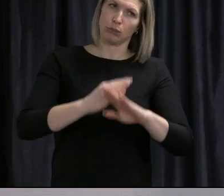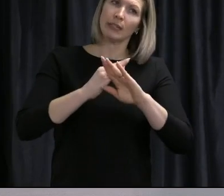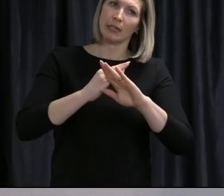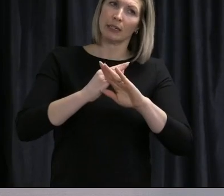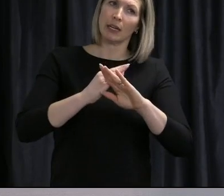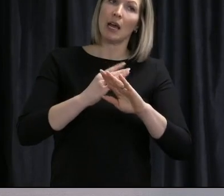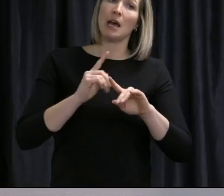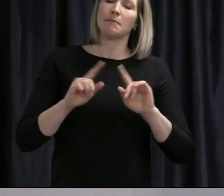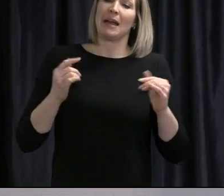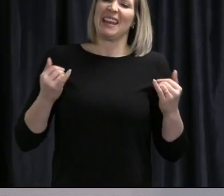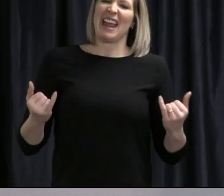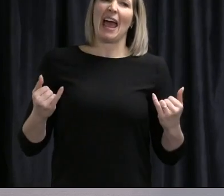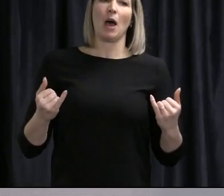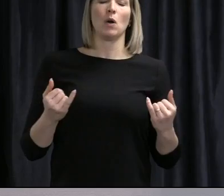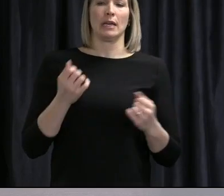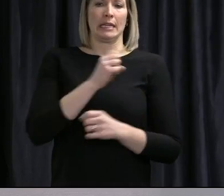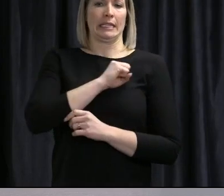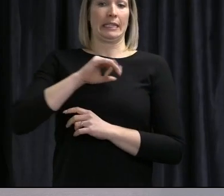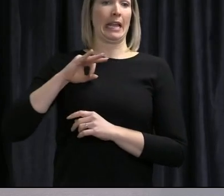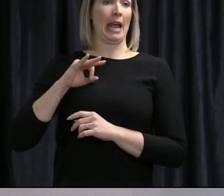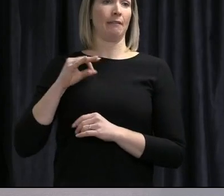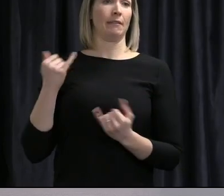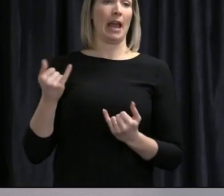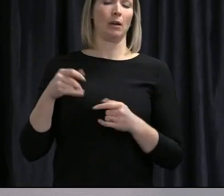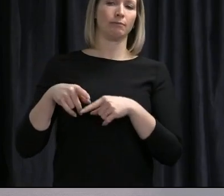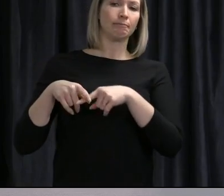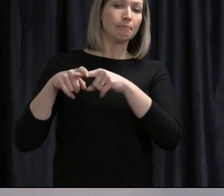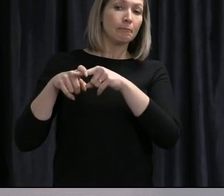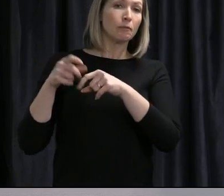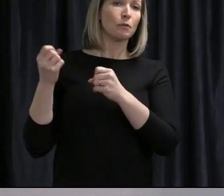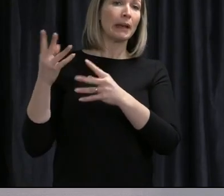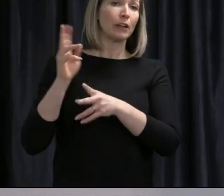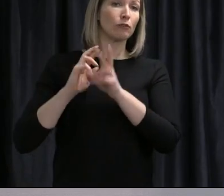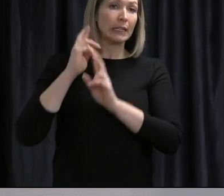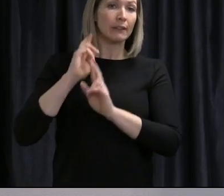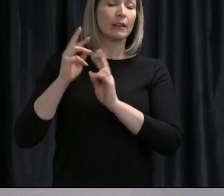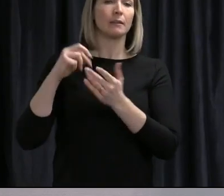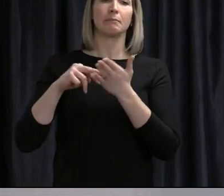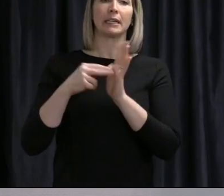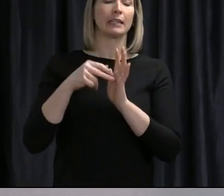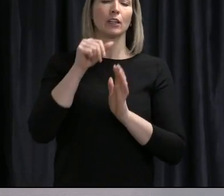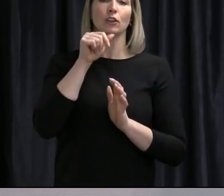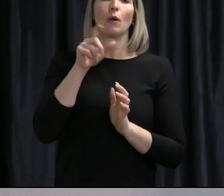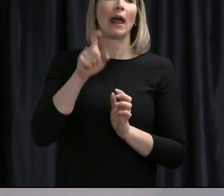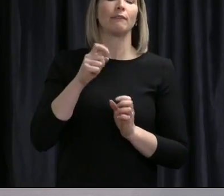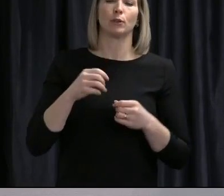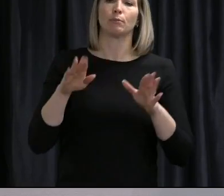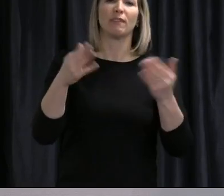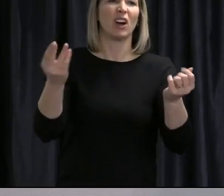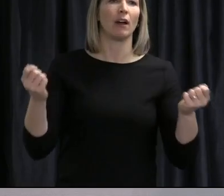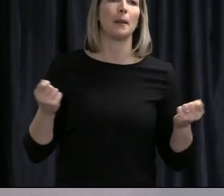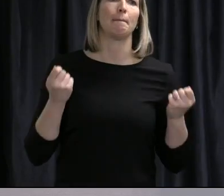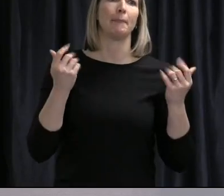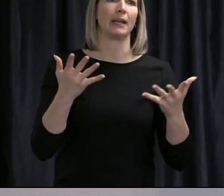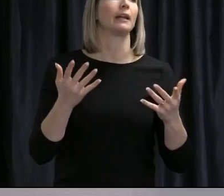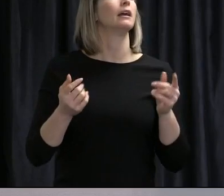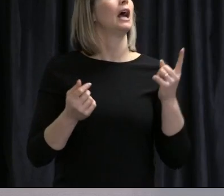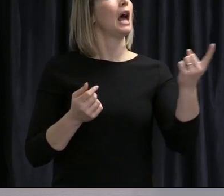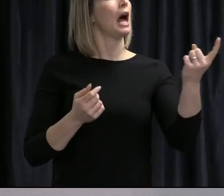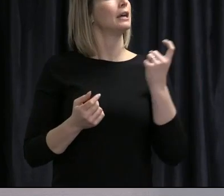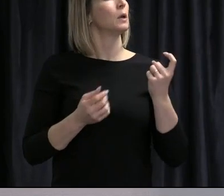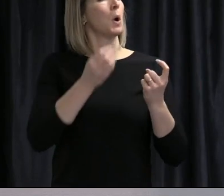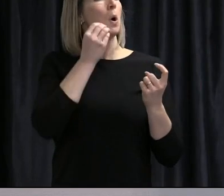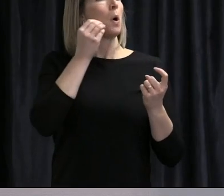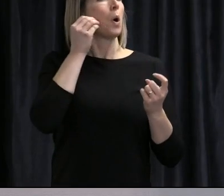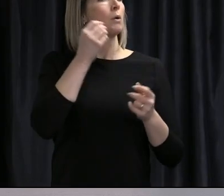a lot fewer now because that's an ongoing priority for the RHAs. What about for those who are home care, who need home care workers to come in and